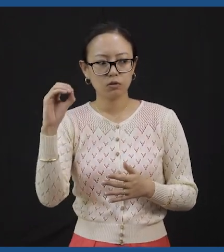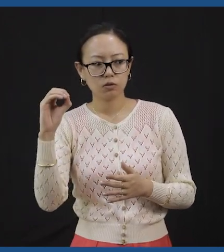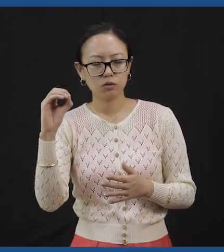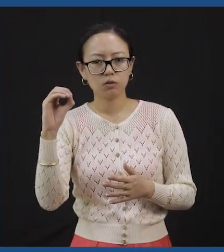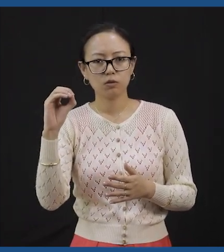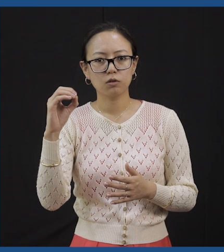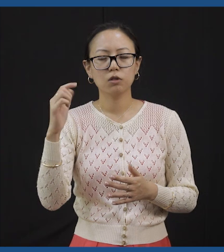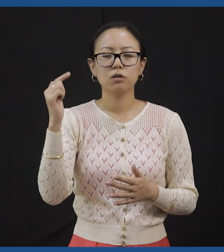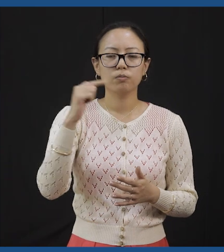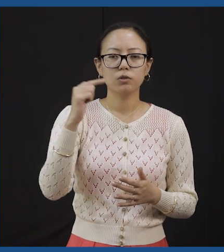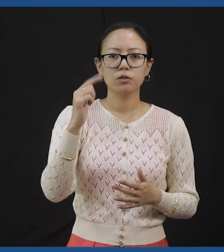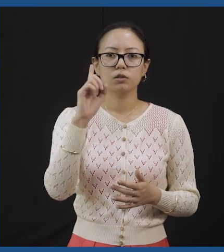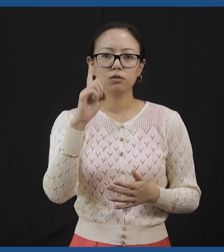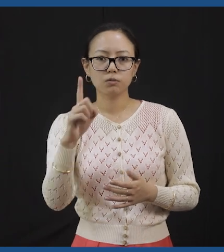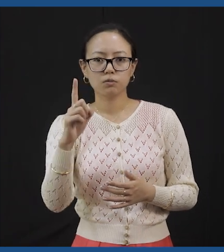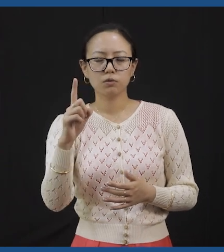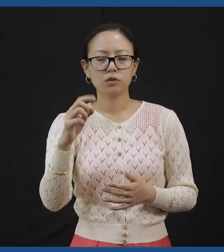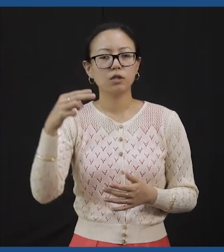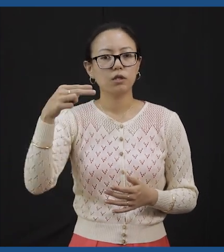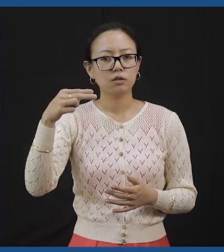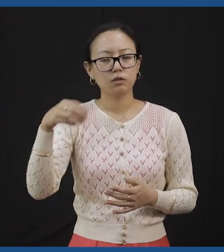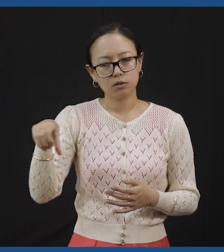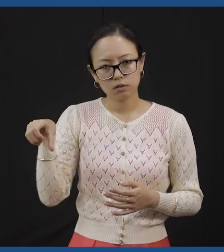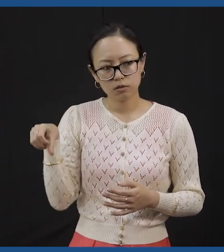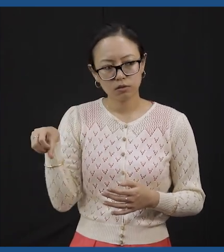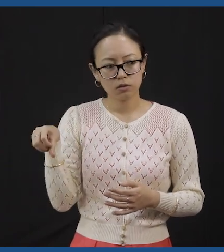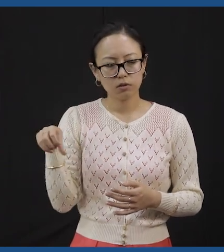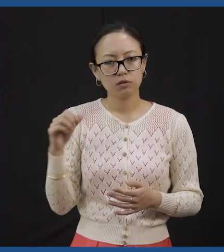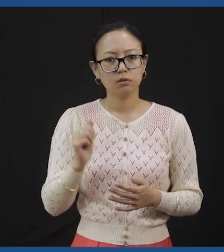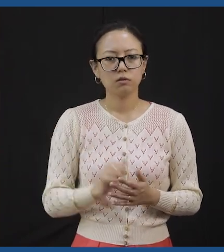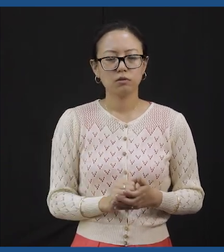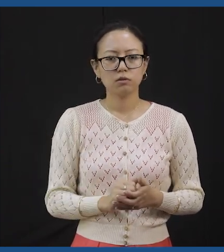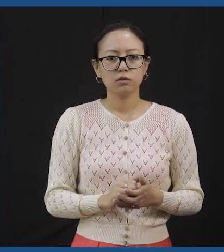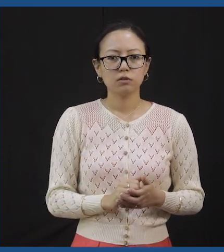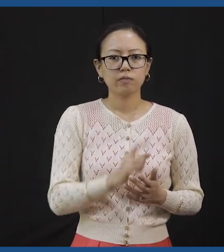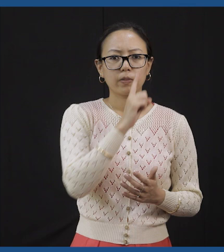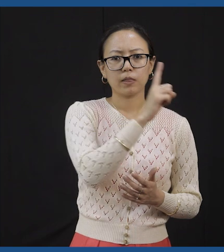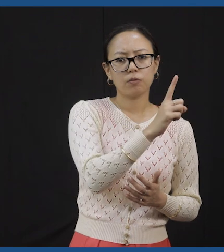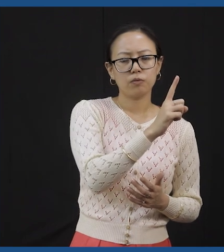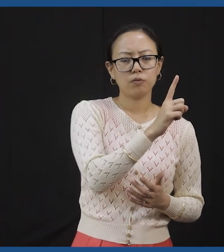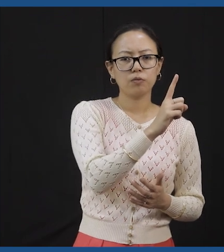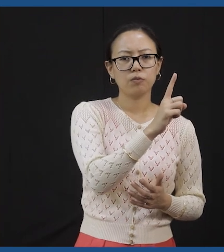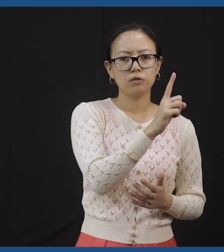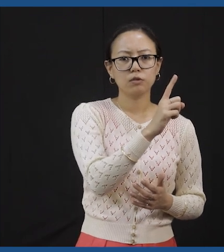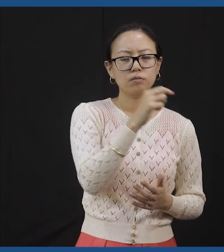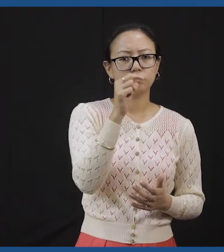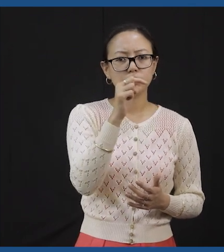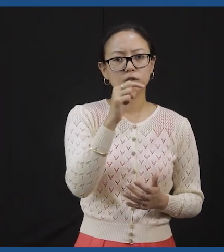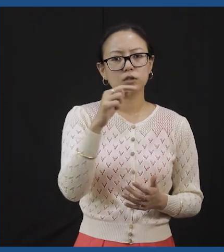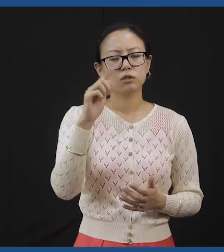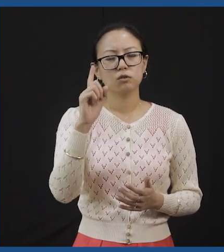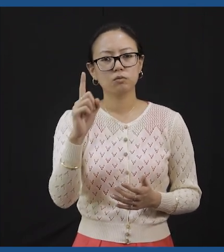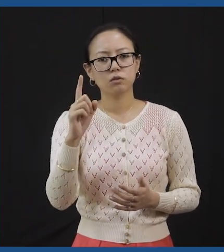which makes it 10. So 10 minus 1 is 9. Now you have only 1.